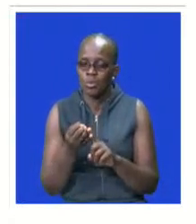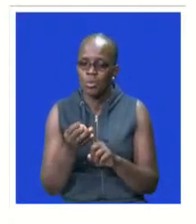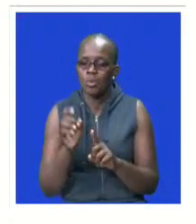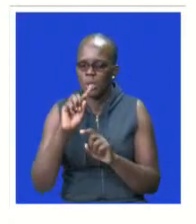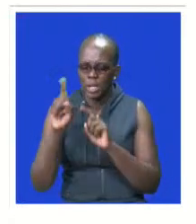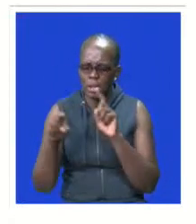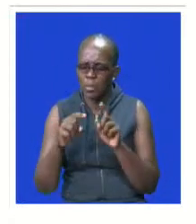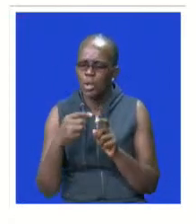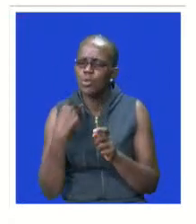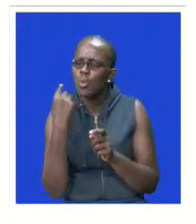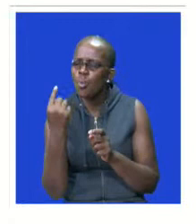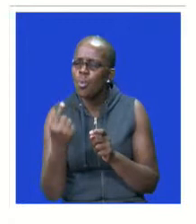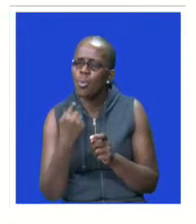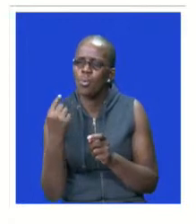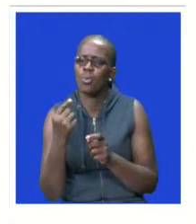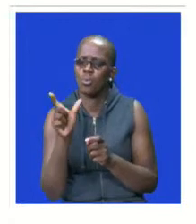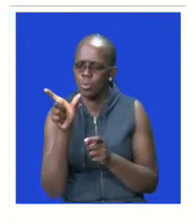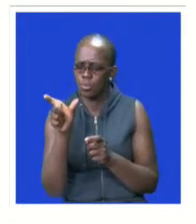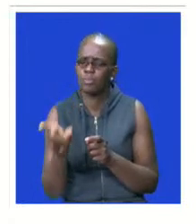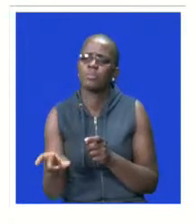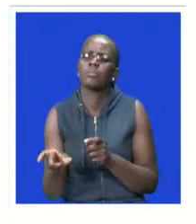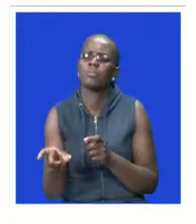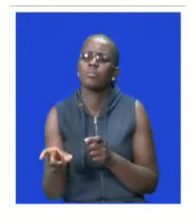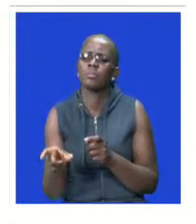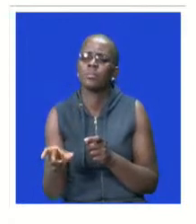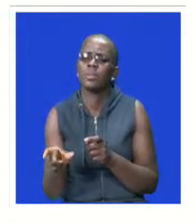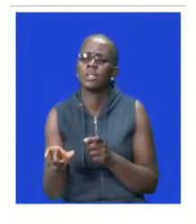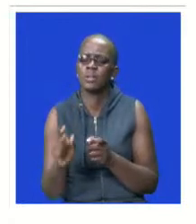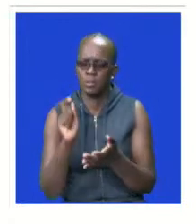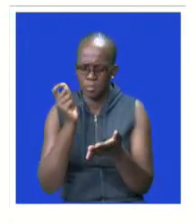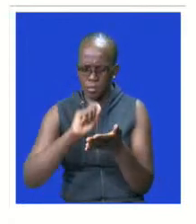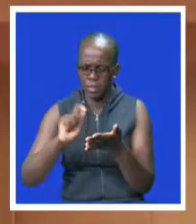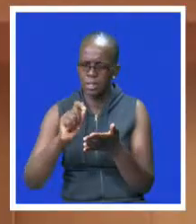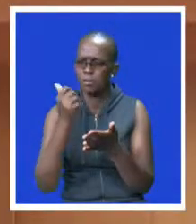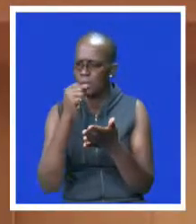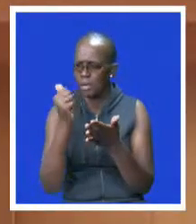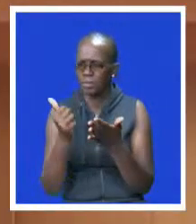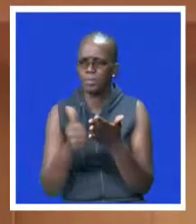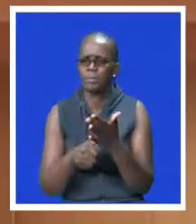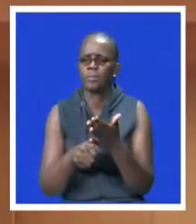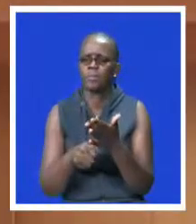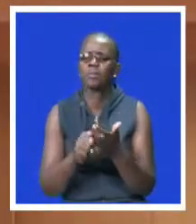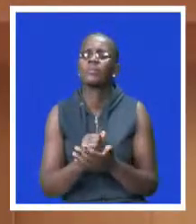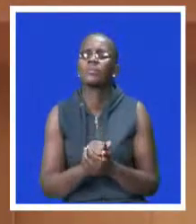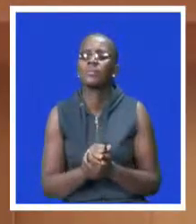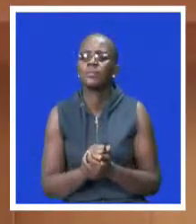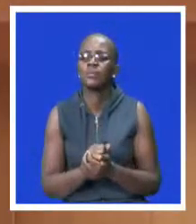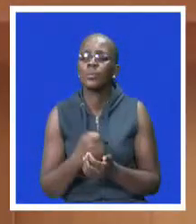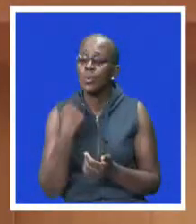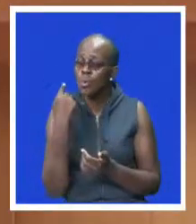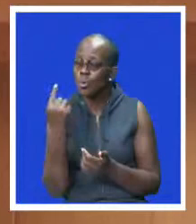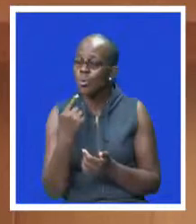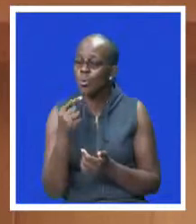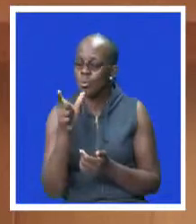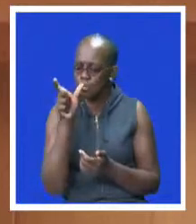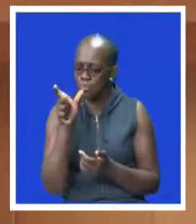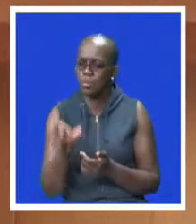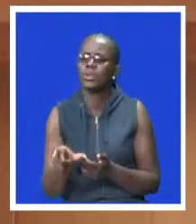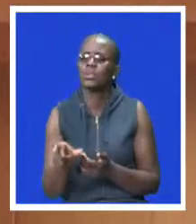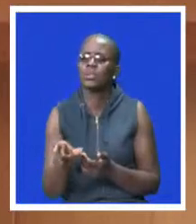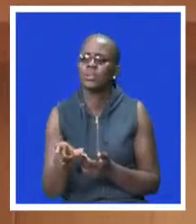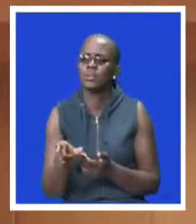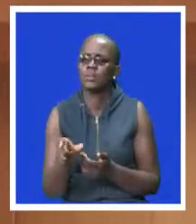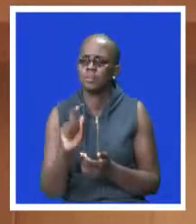is my audience? Who am I writing for? That is important. Who am I writing for? That is